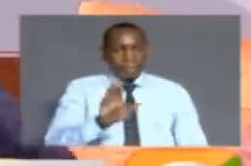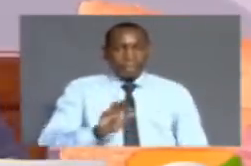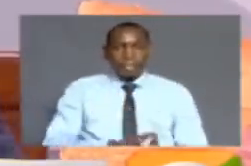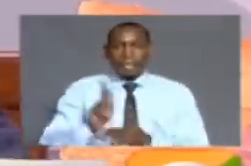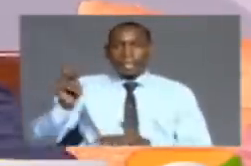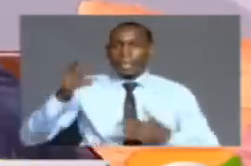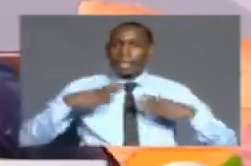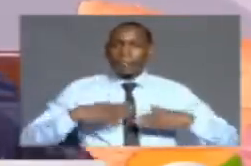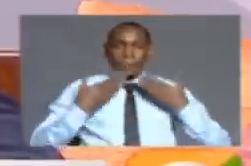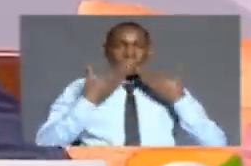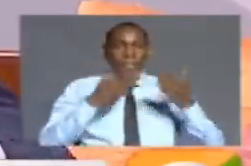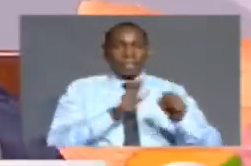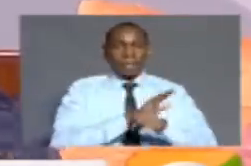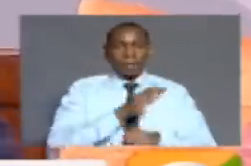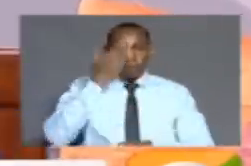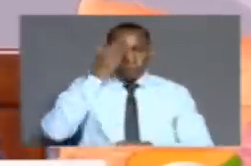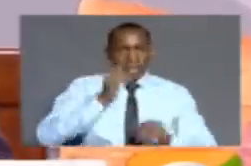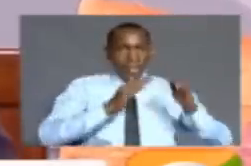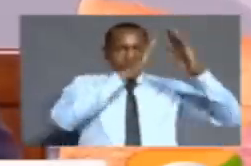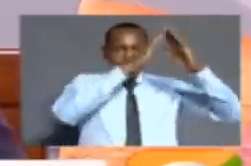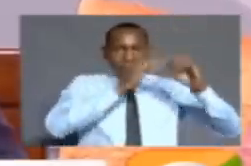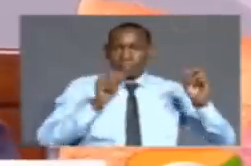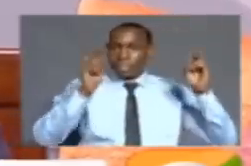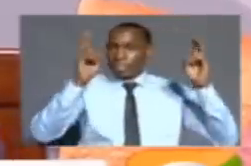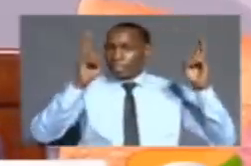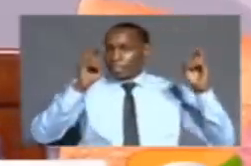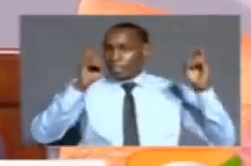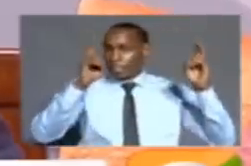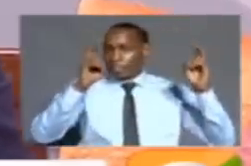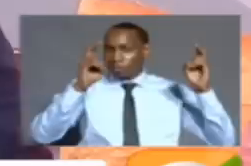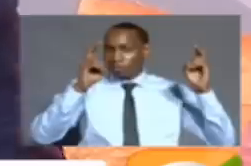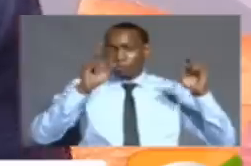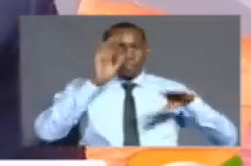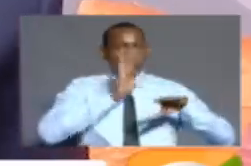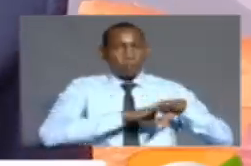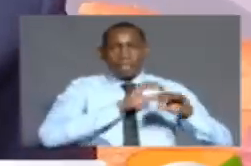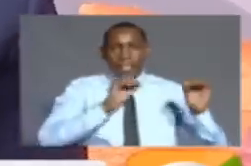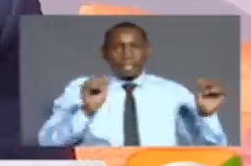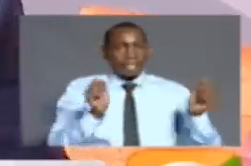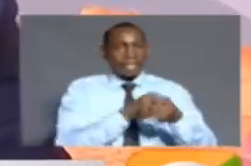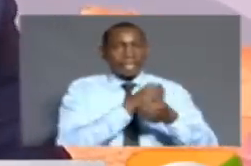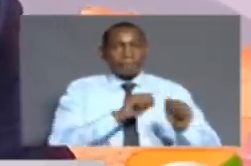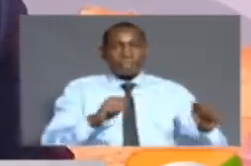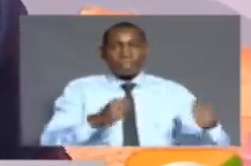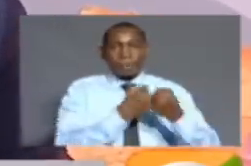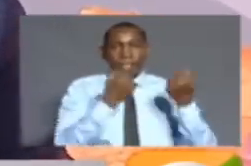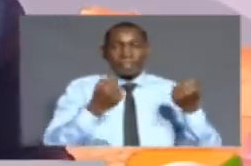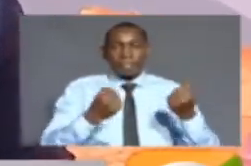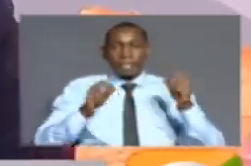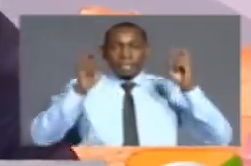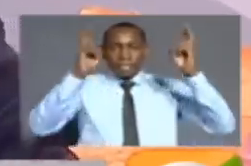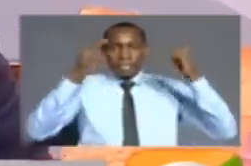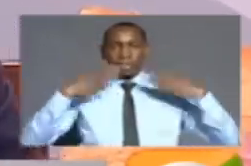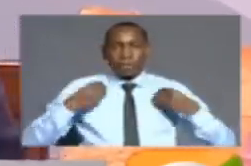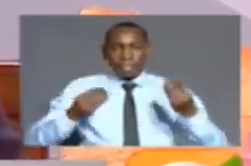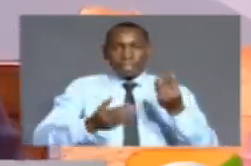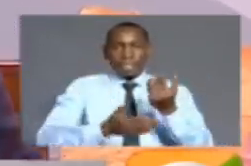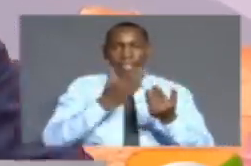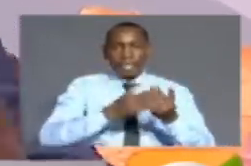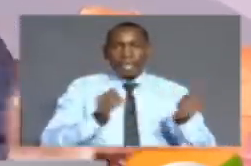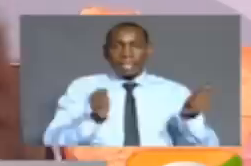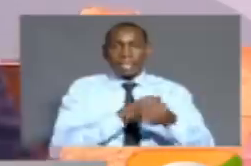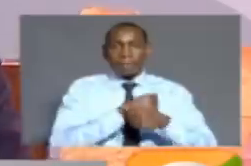will be grateful because this housing business is... just nonsense. It will not happen. This issue of healthcare, it will not